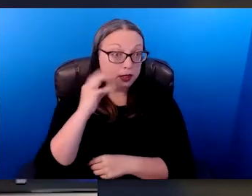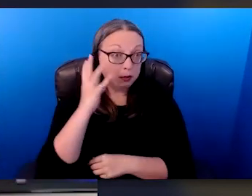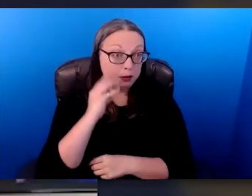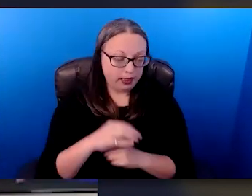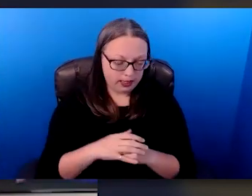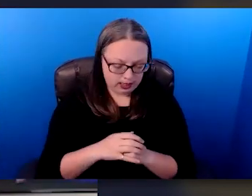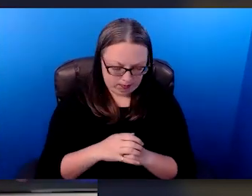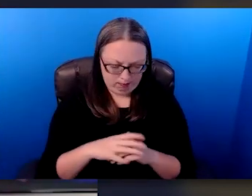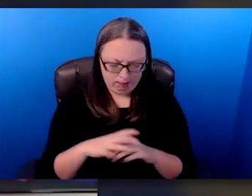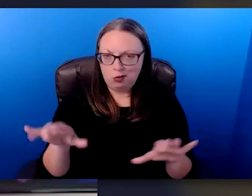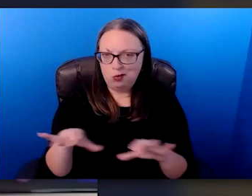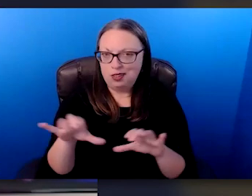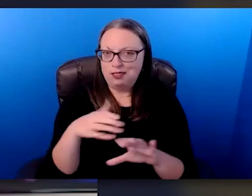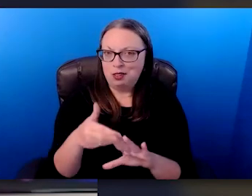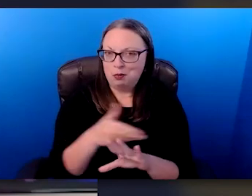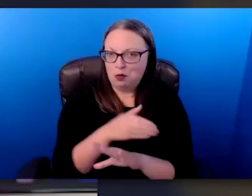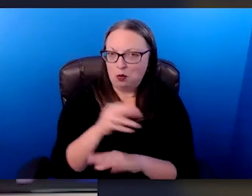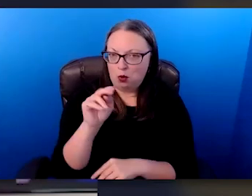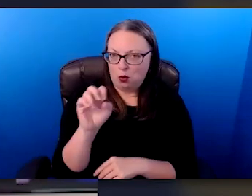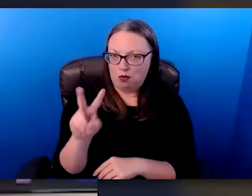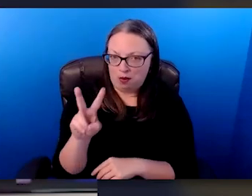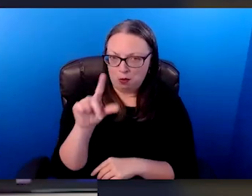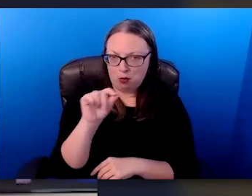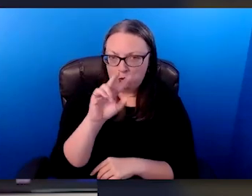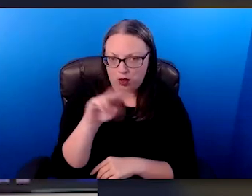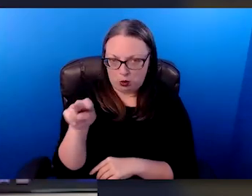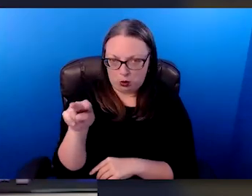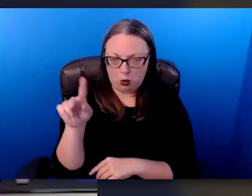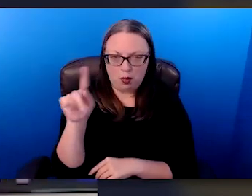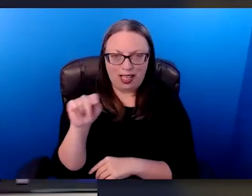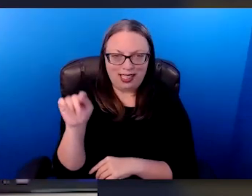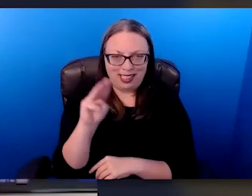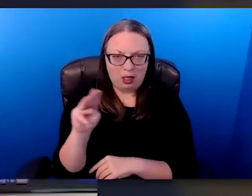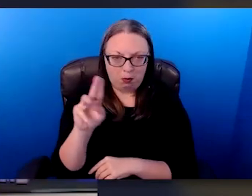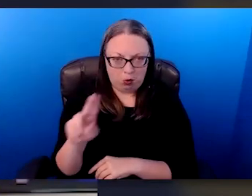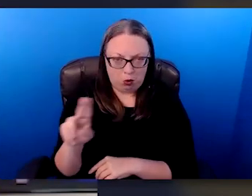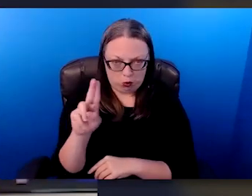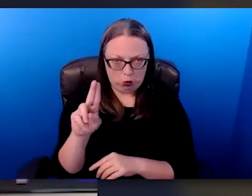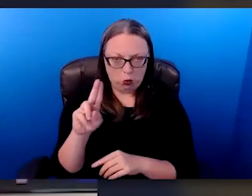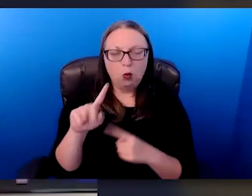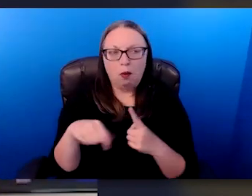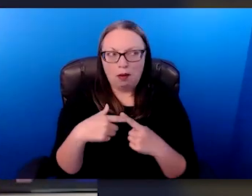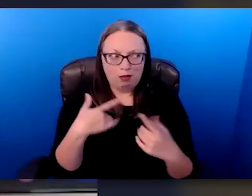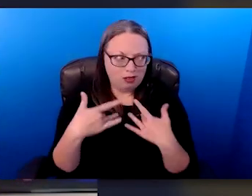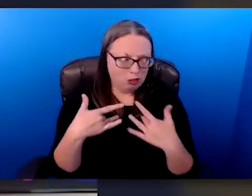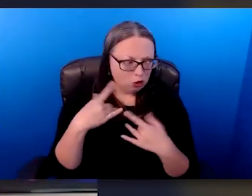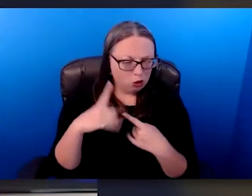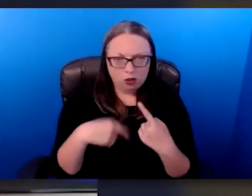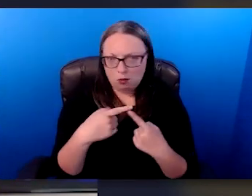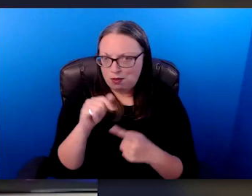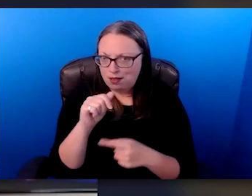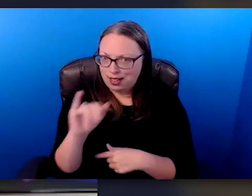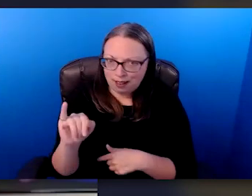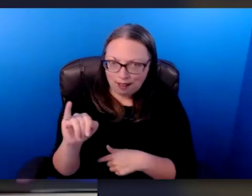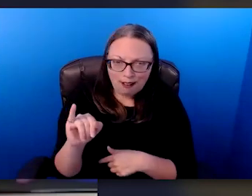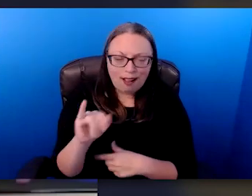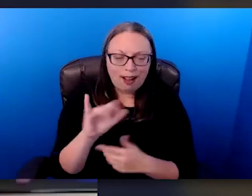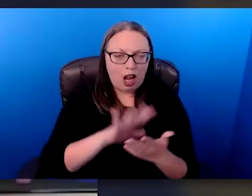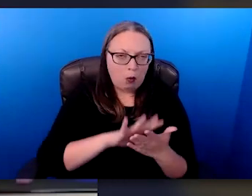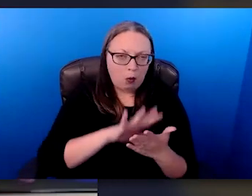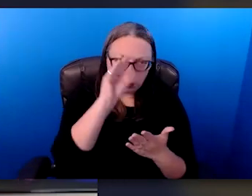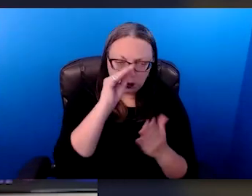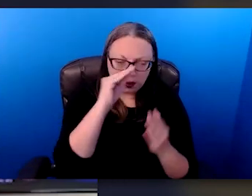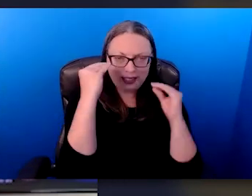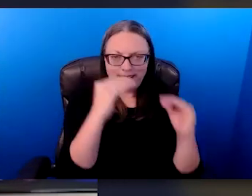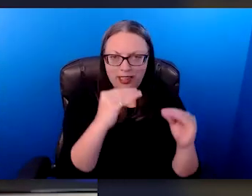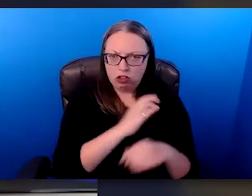activity before November 2022 at TMU around concerns about artificial intelligence. Our Senate Learning and Teaching Committee had